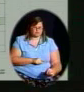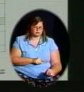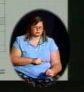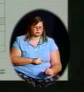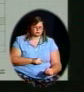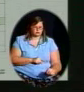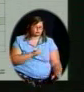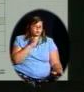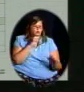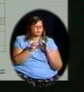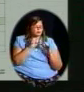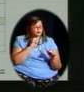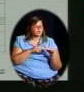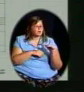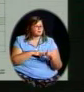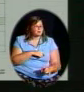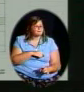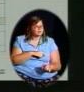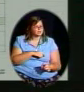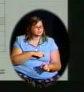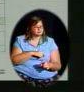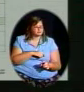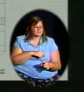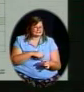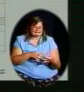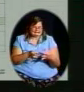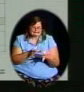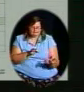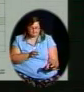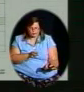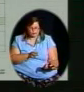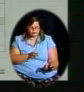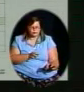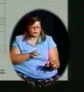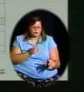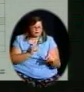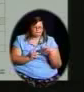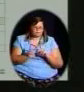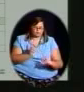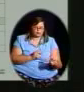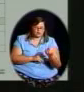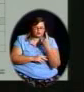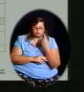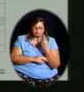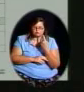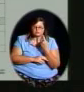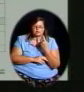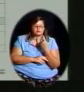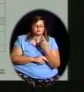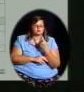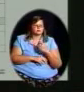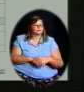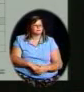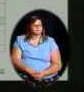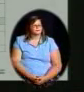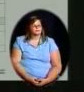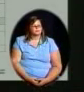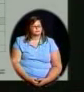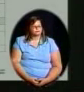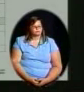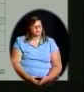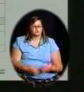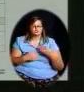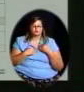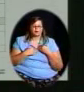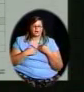to communicate that, we always try to make it somewhat simplistic so people can kind of take a grasp and take a hold of that. So we have that front